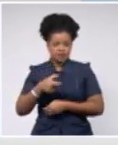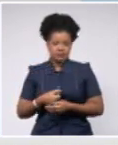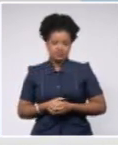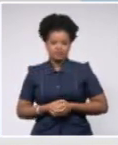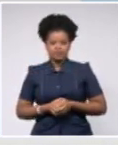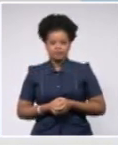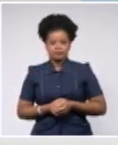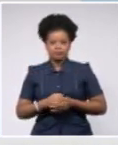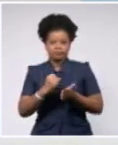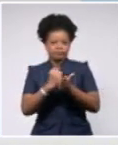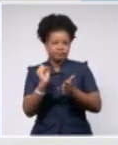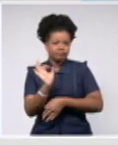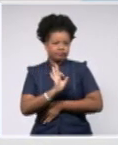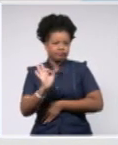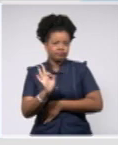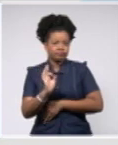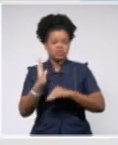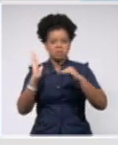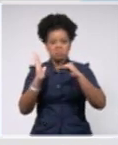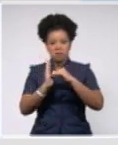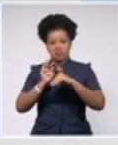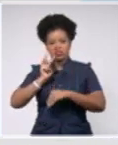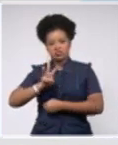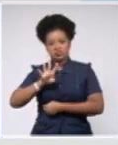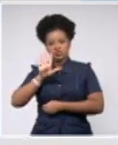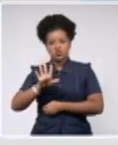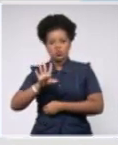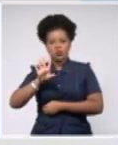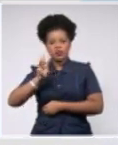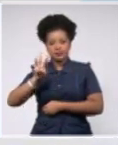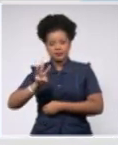5,880 are under observation. There are